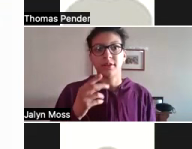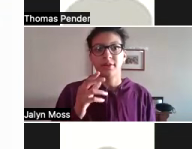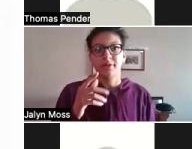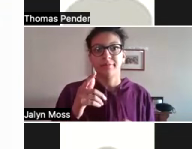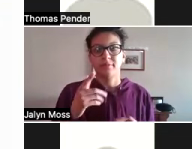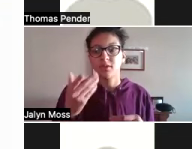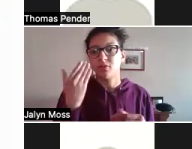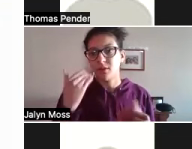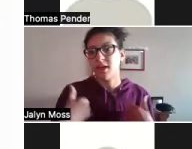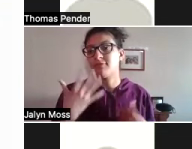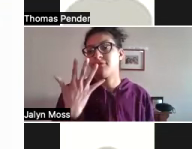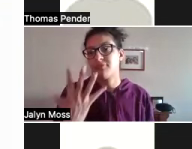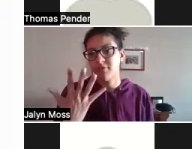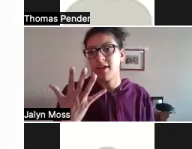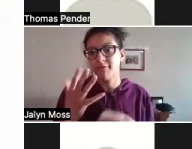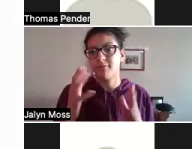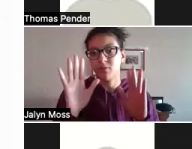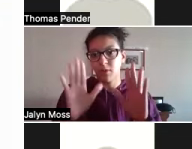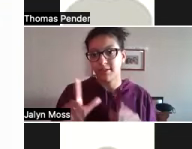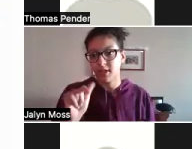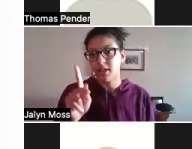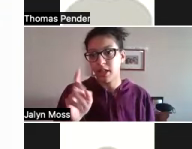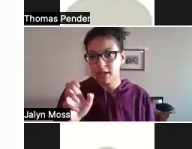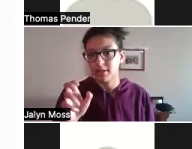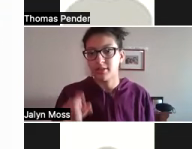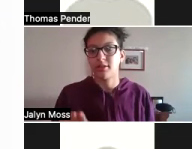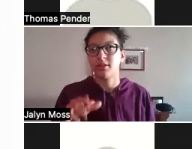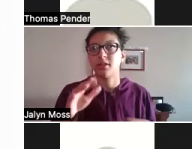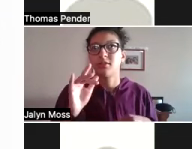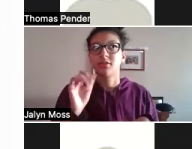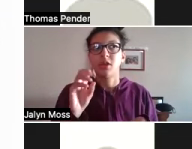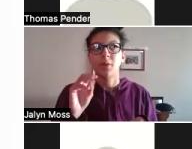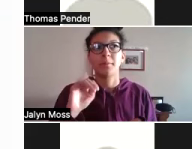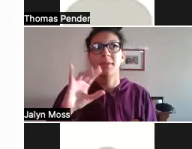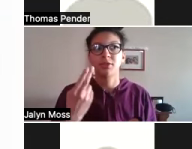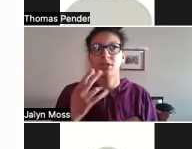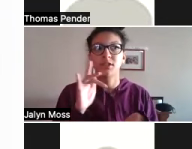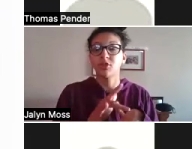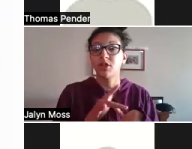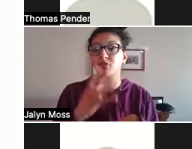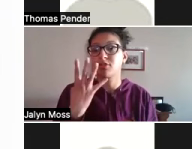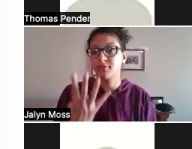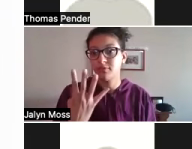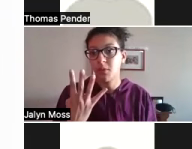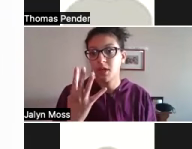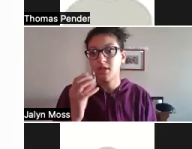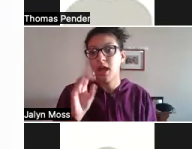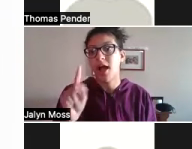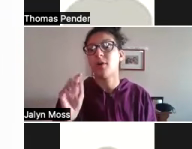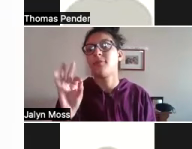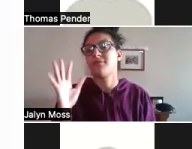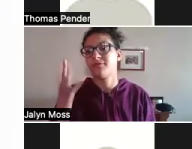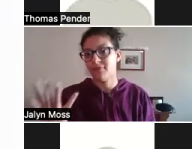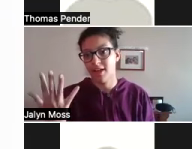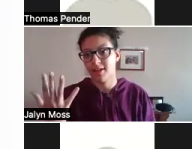And then the next one is Michigan. We have 5 Great Lakes. Well, Michigan